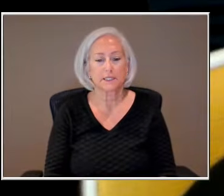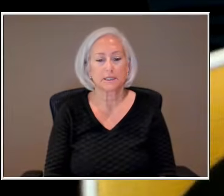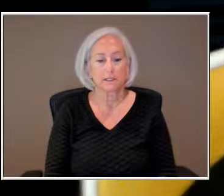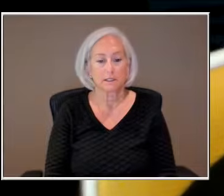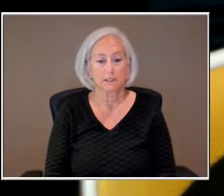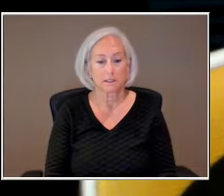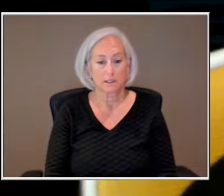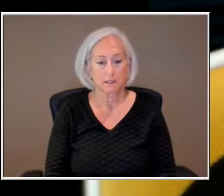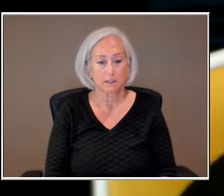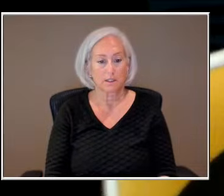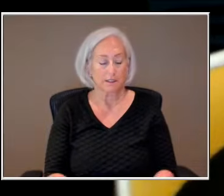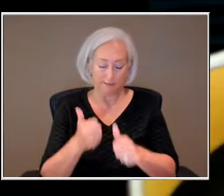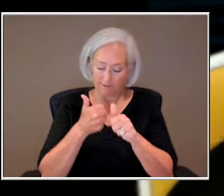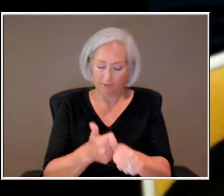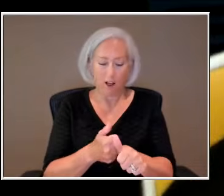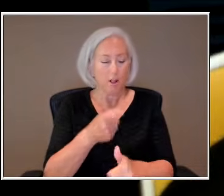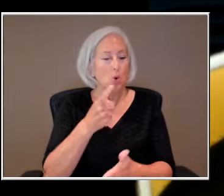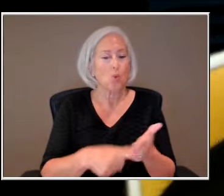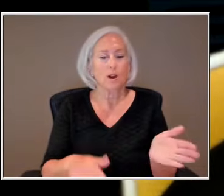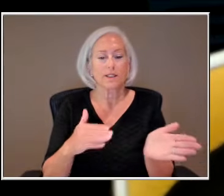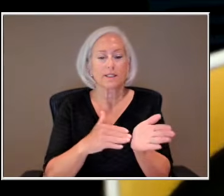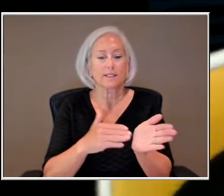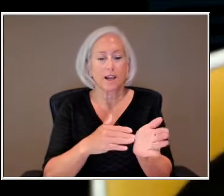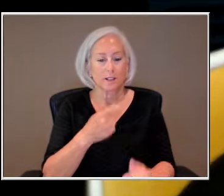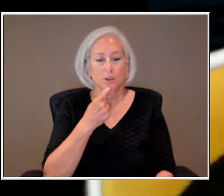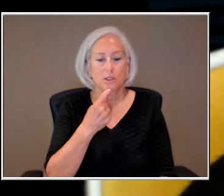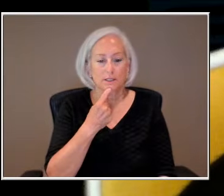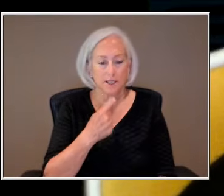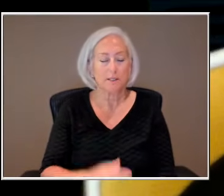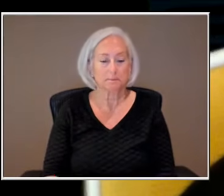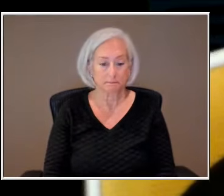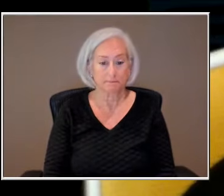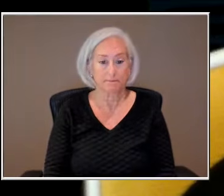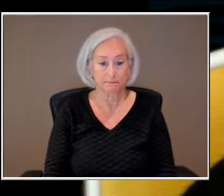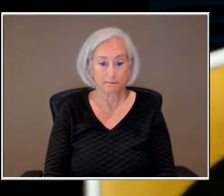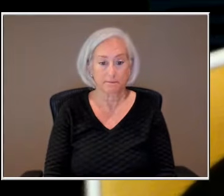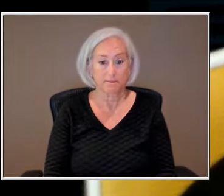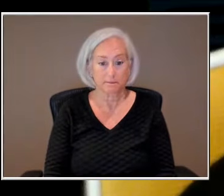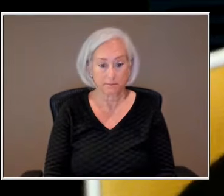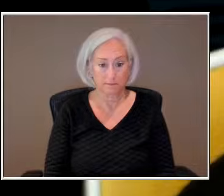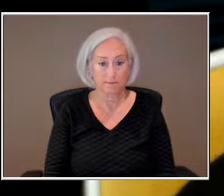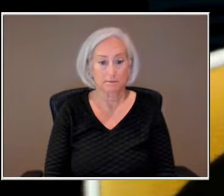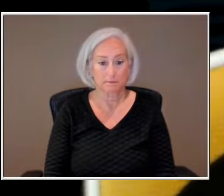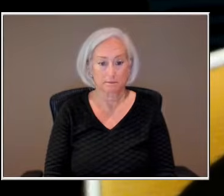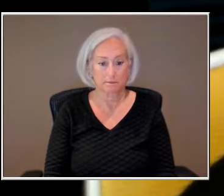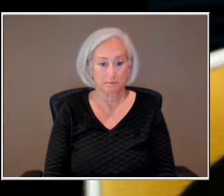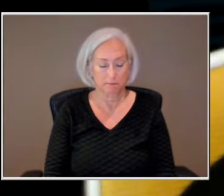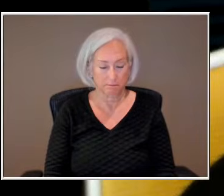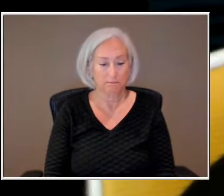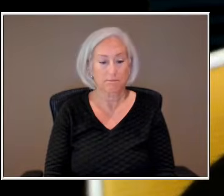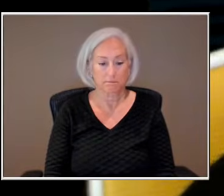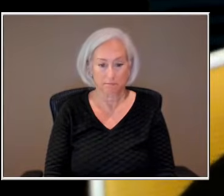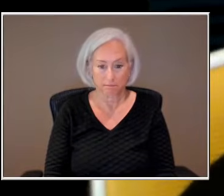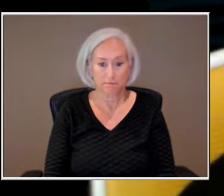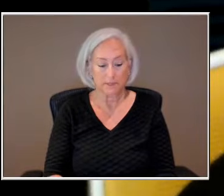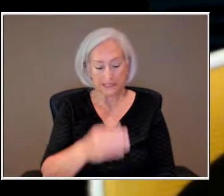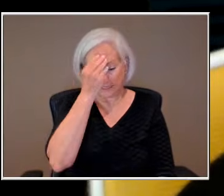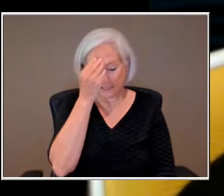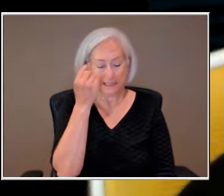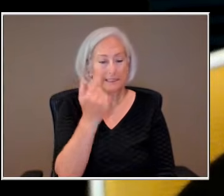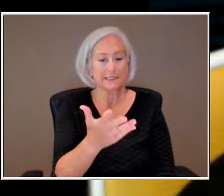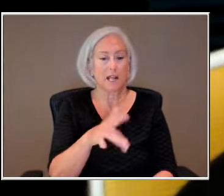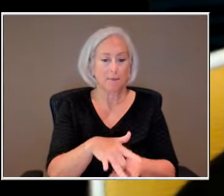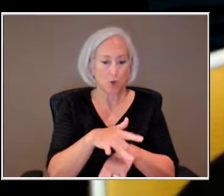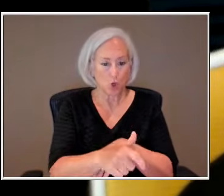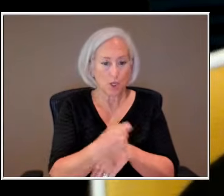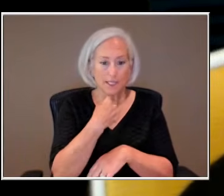do what the doctors are saying early, really getting on it early and letting them know all the symptoms and how are you